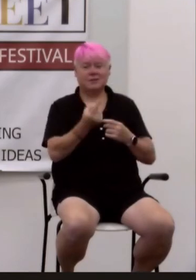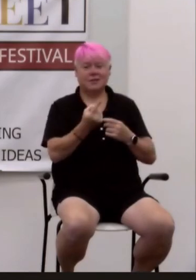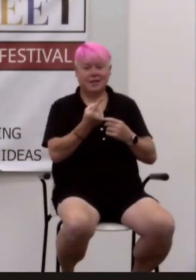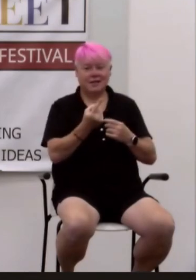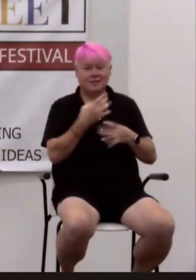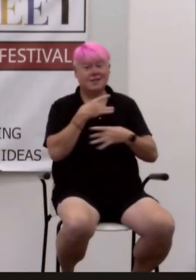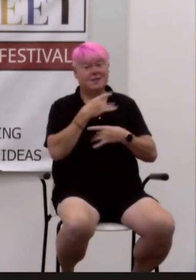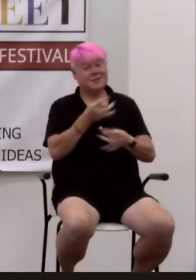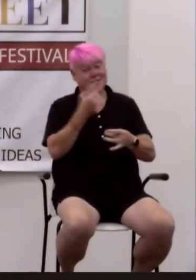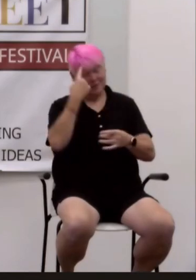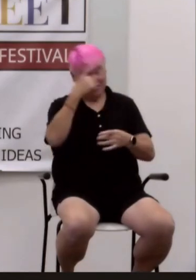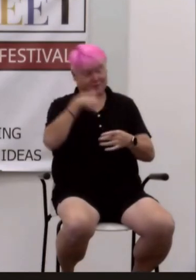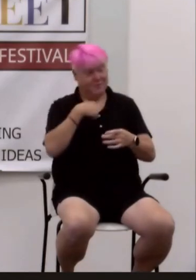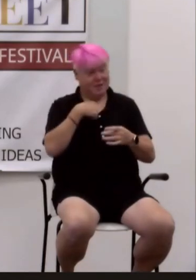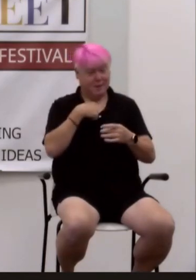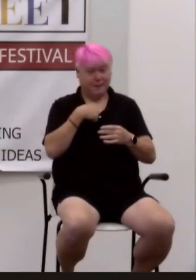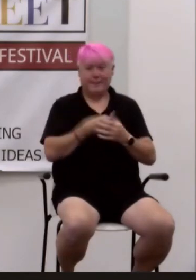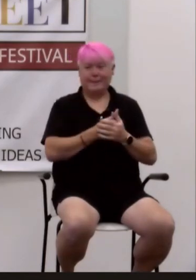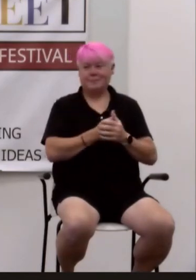for me.